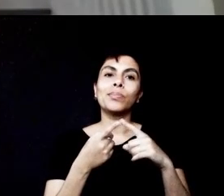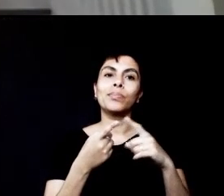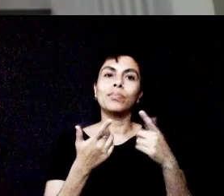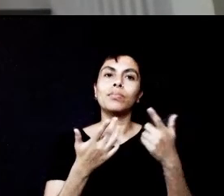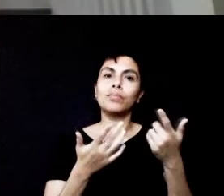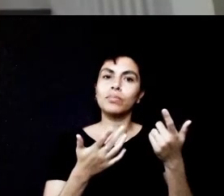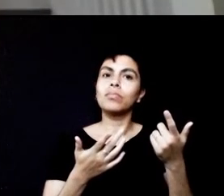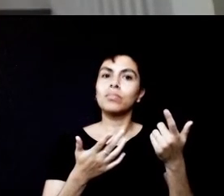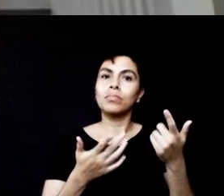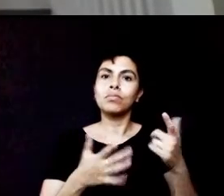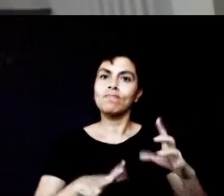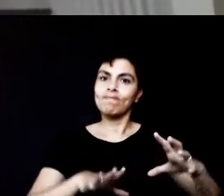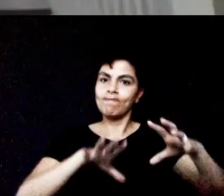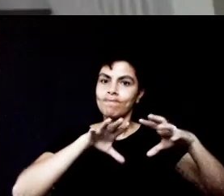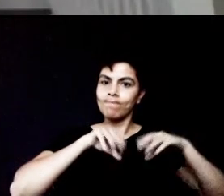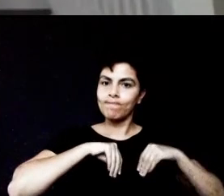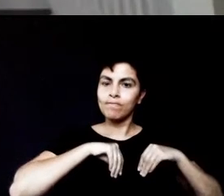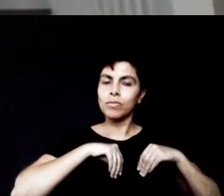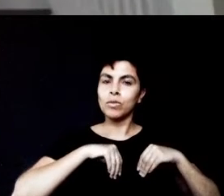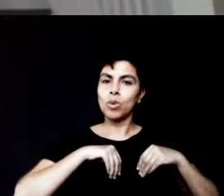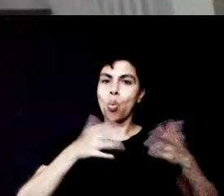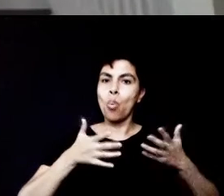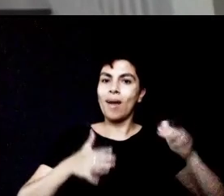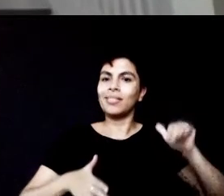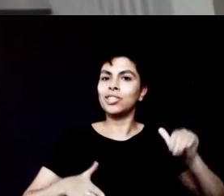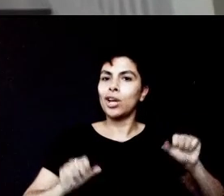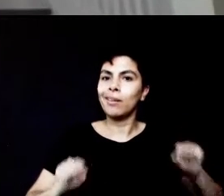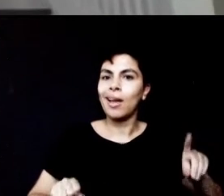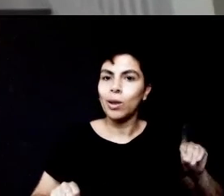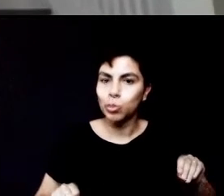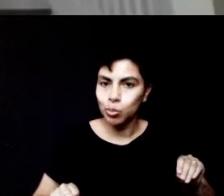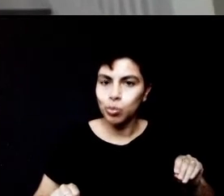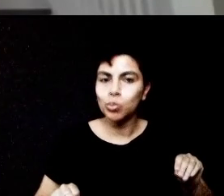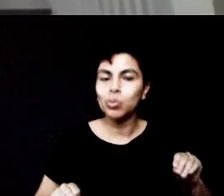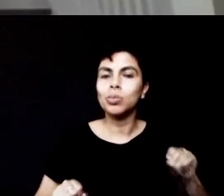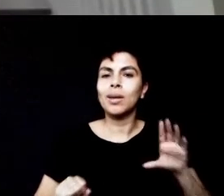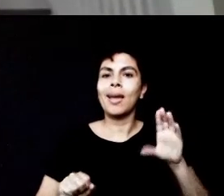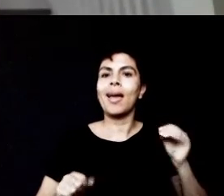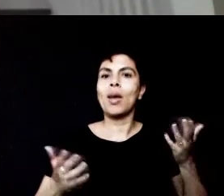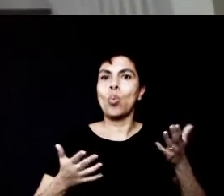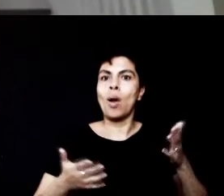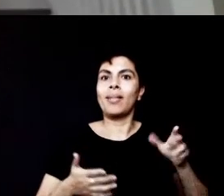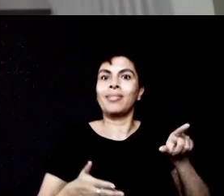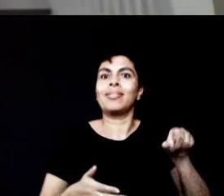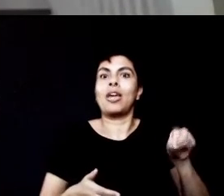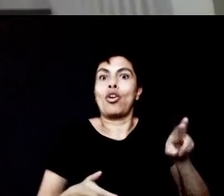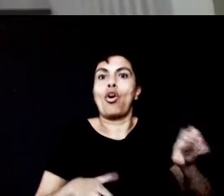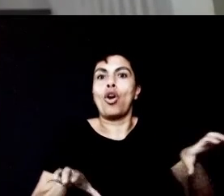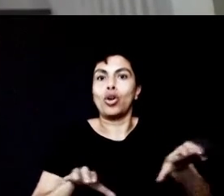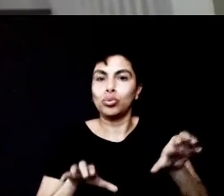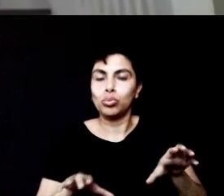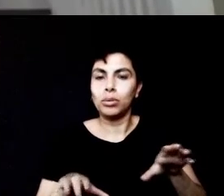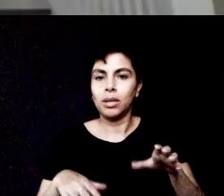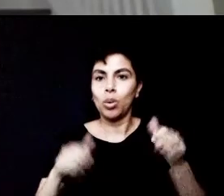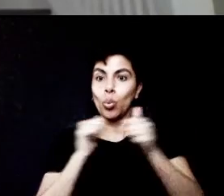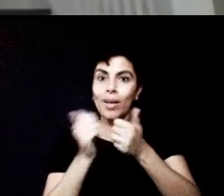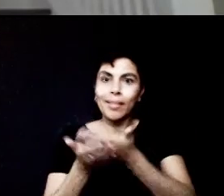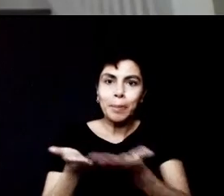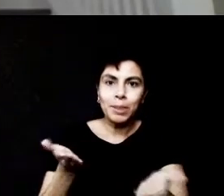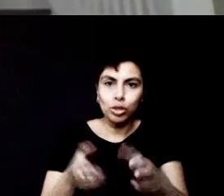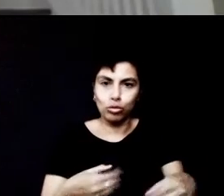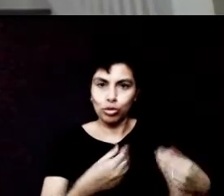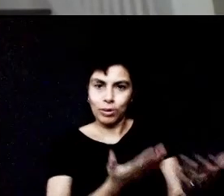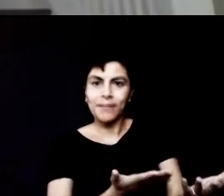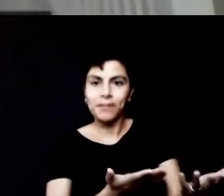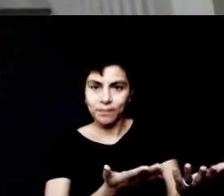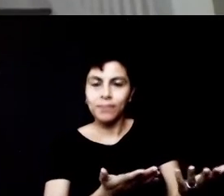about embracing what the child is capable of doing and what they are doing given the material that is